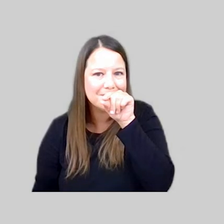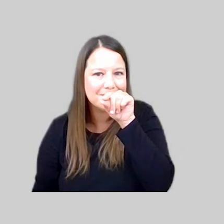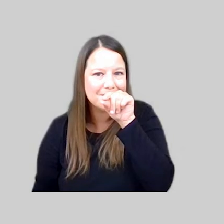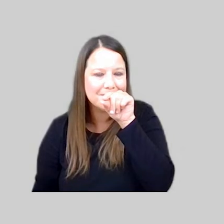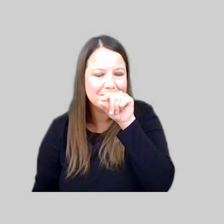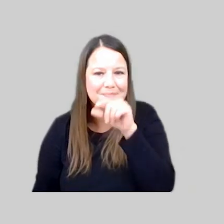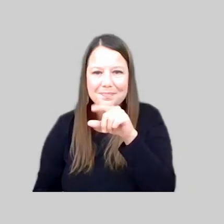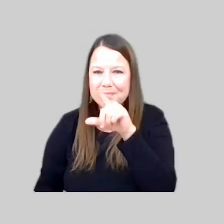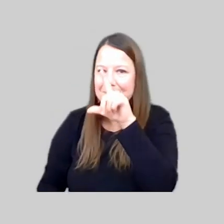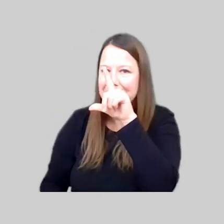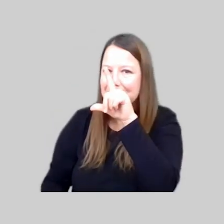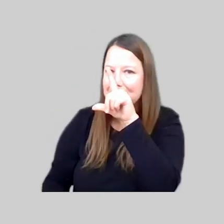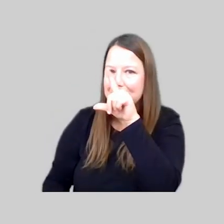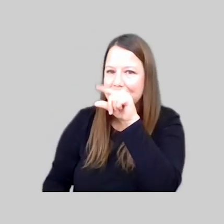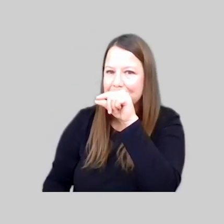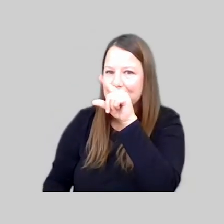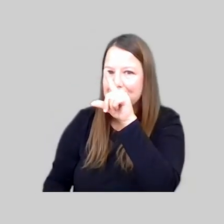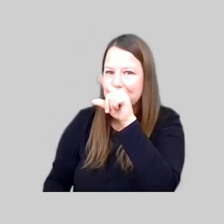Bird,